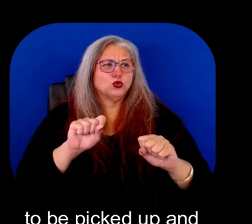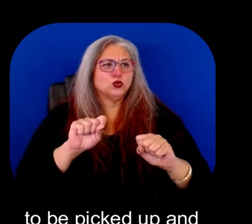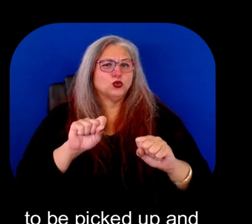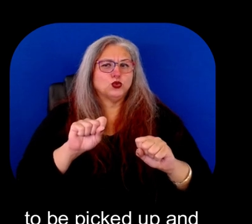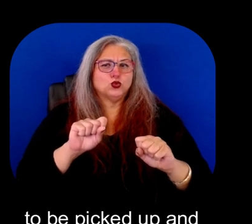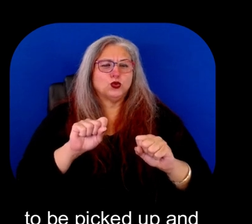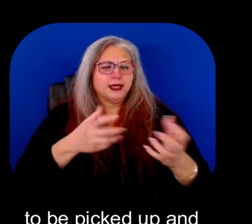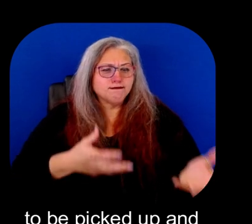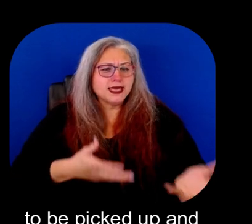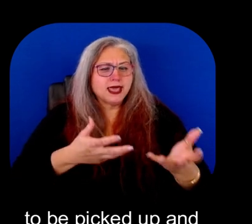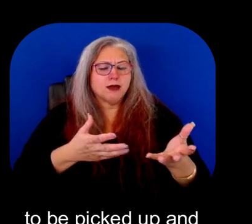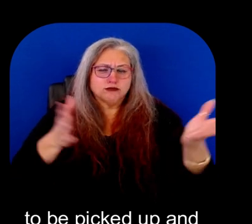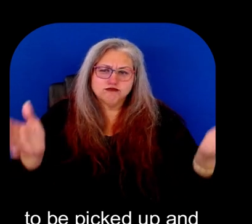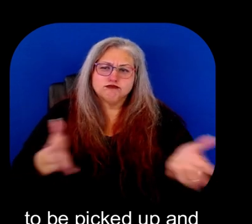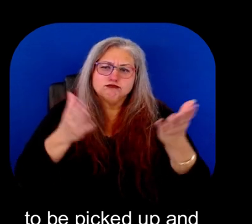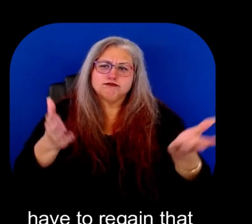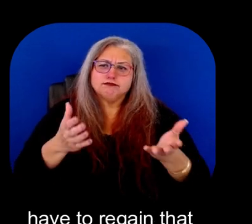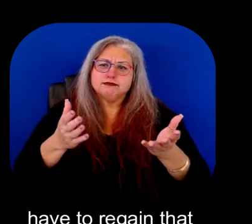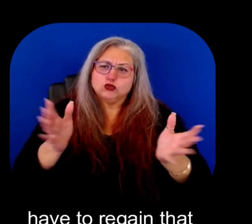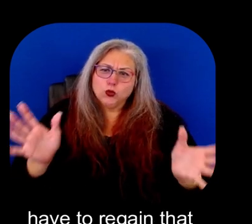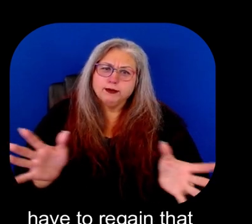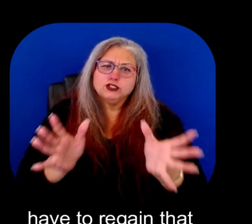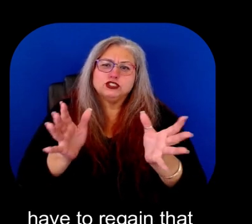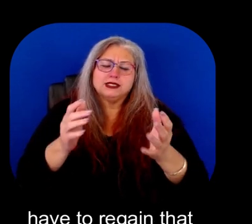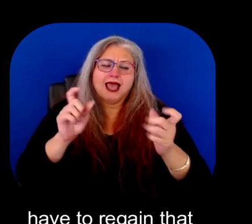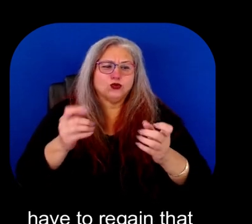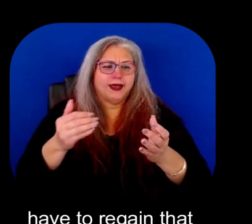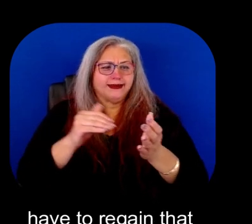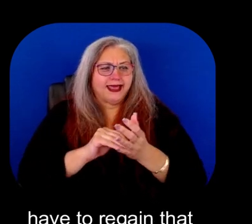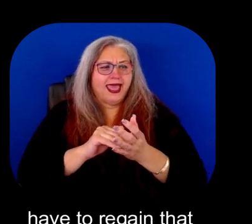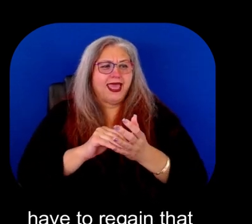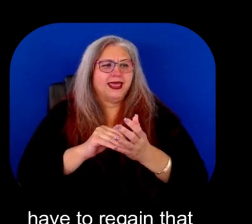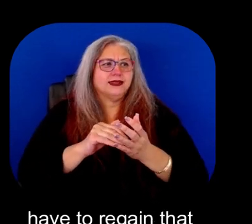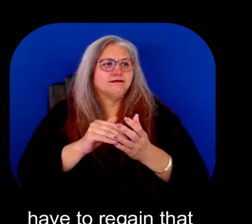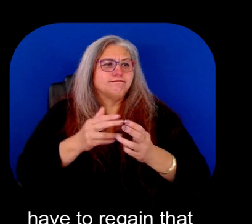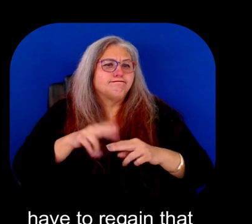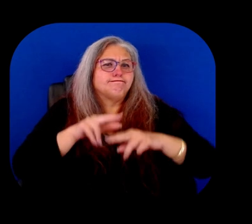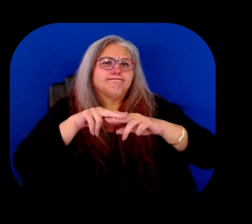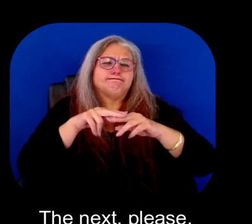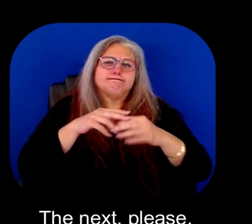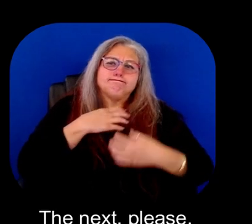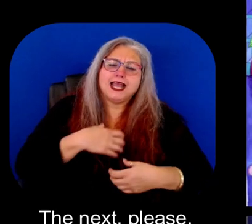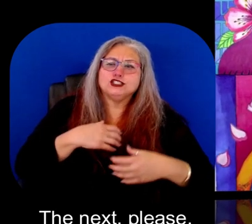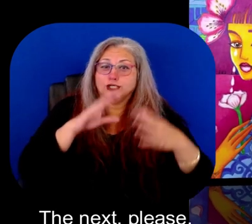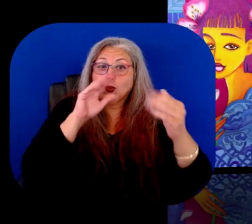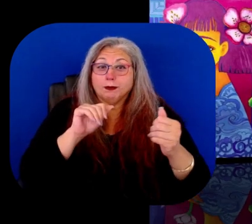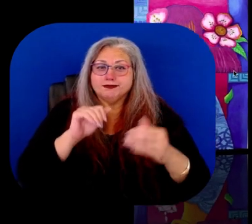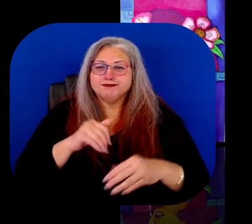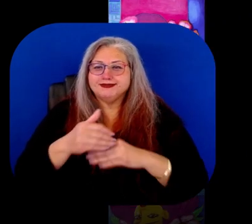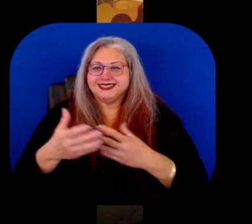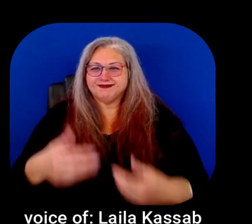up and to be pushed forward, to have to regain that hope and that passion. The next,